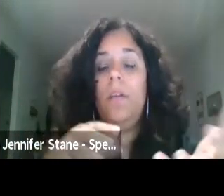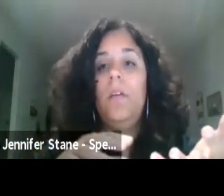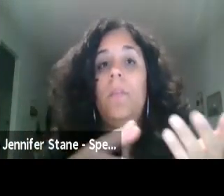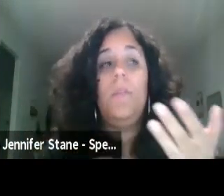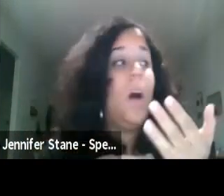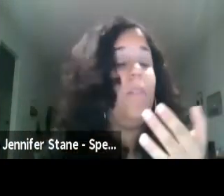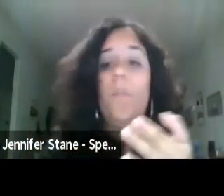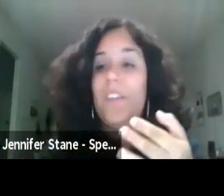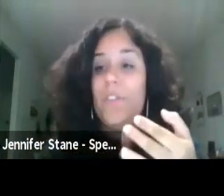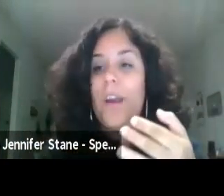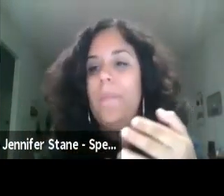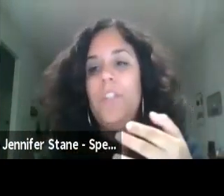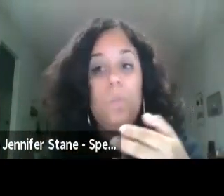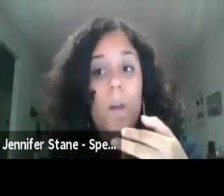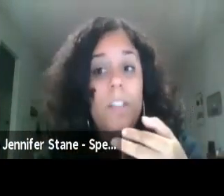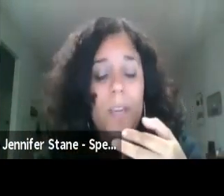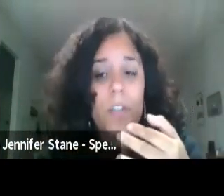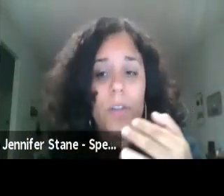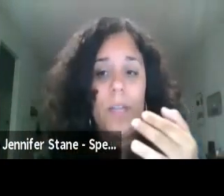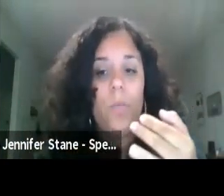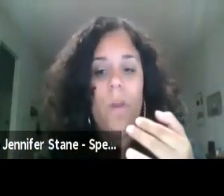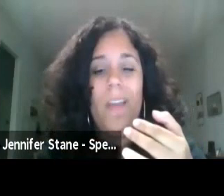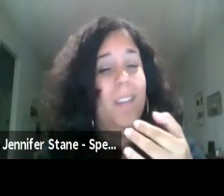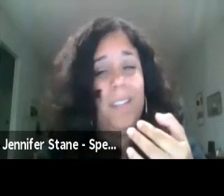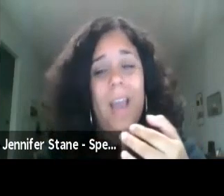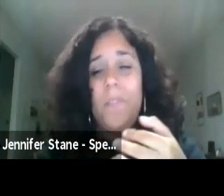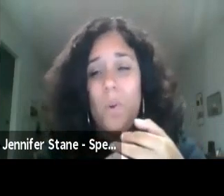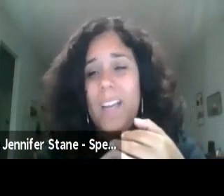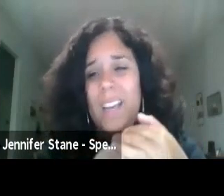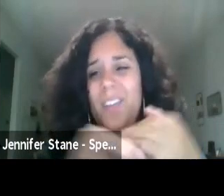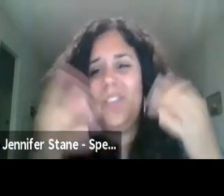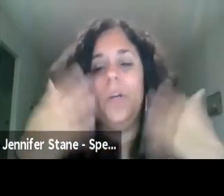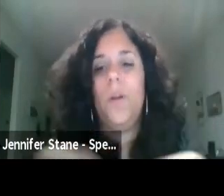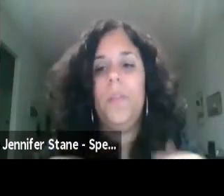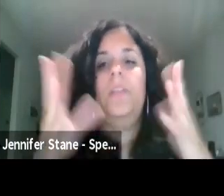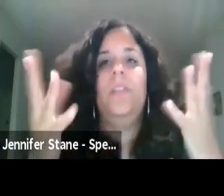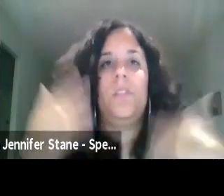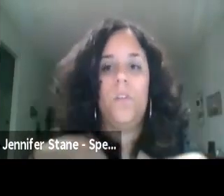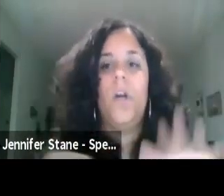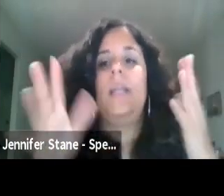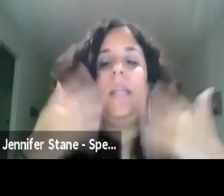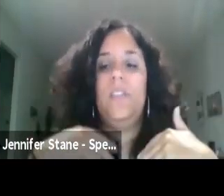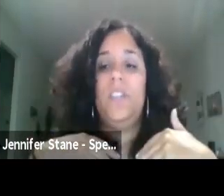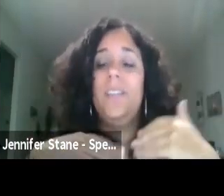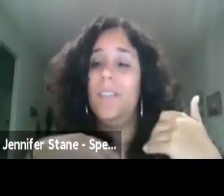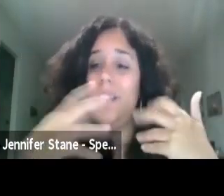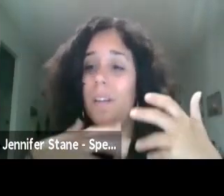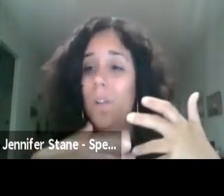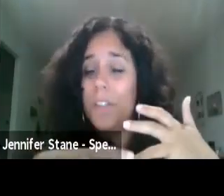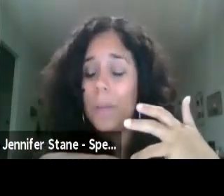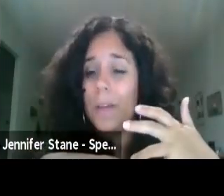then the non-foaming is great, but you want to make sure that it's one that doesn't have fluoride in it, because you don't want them to just chronically